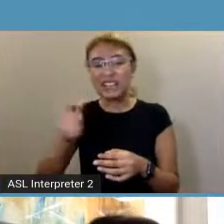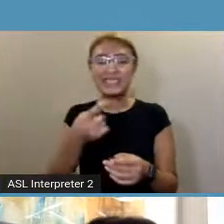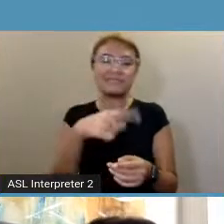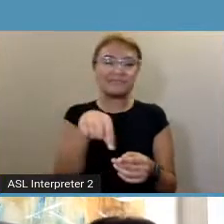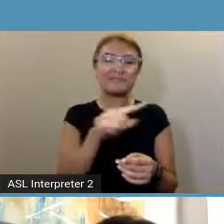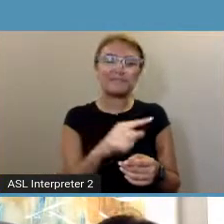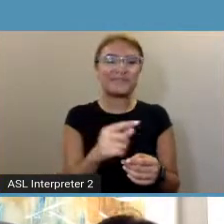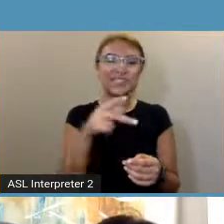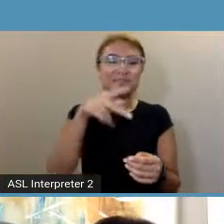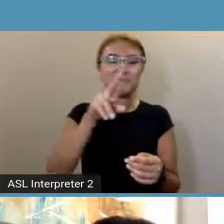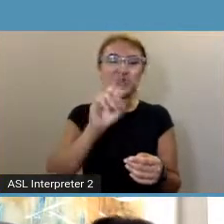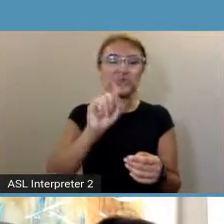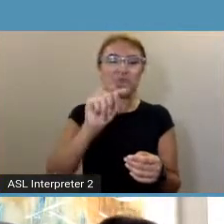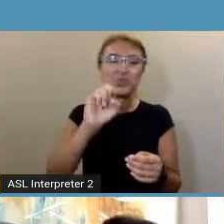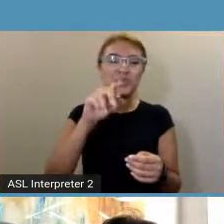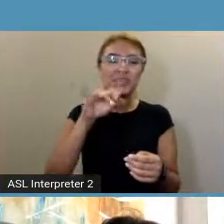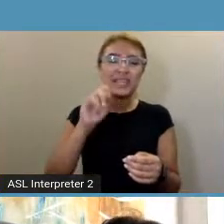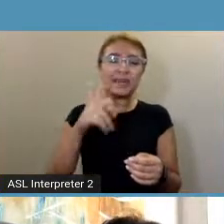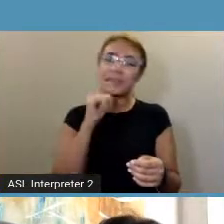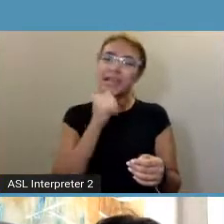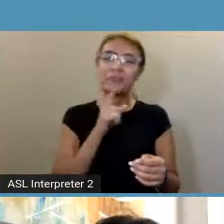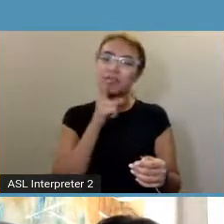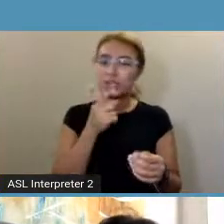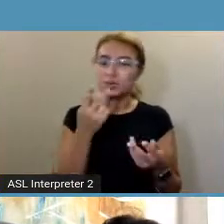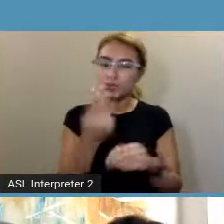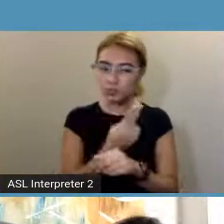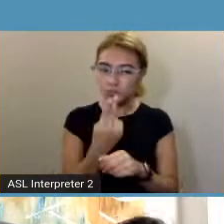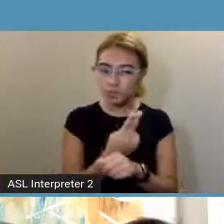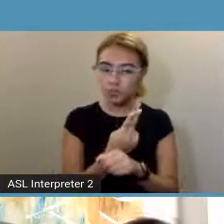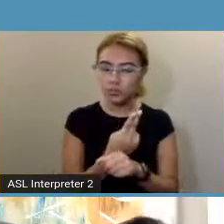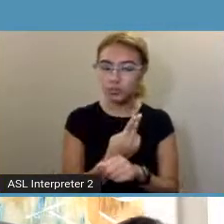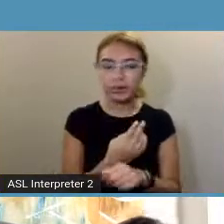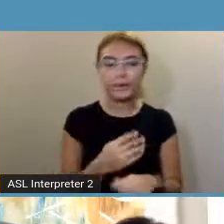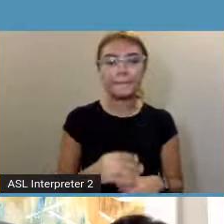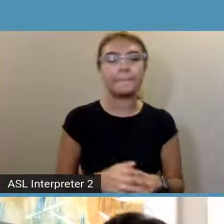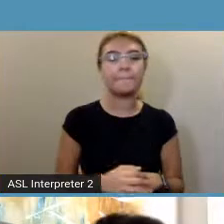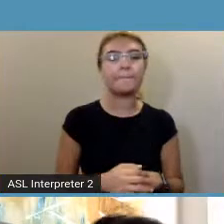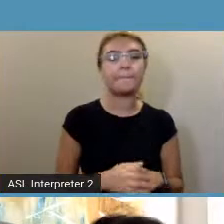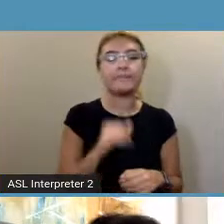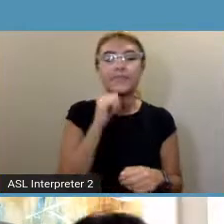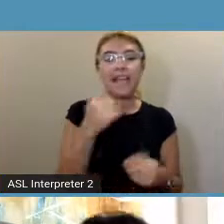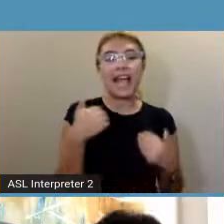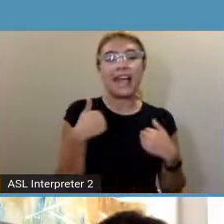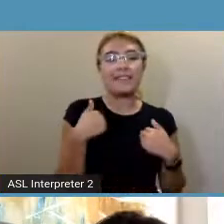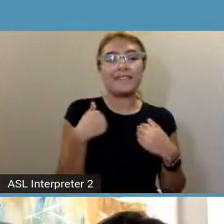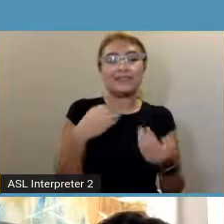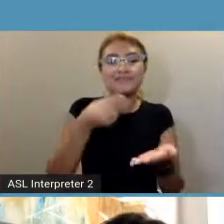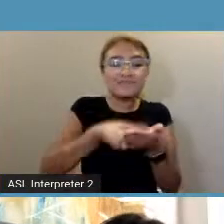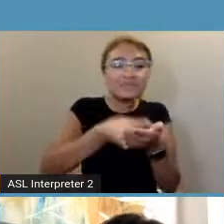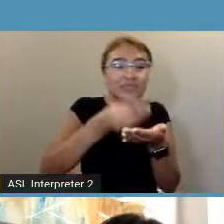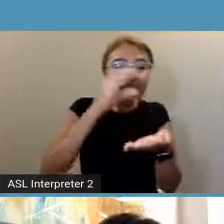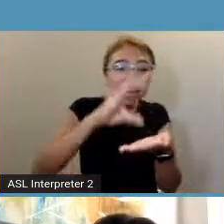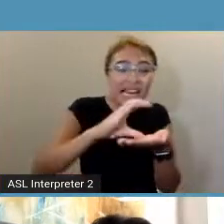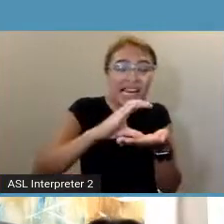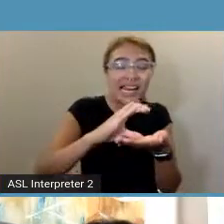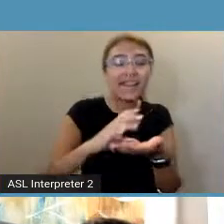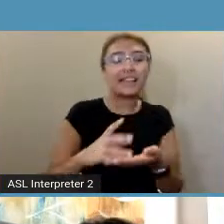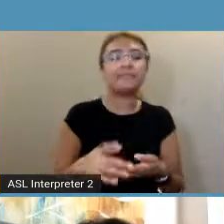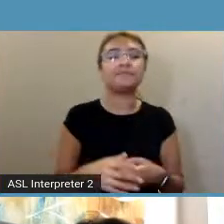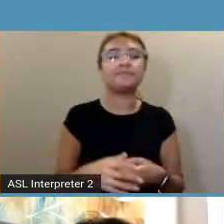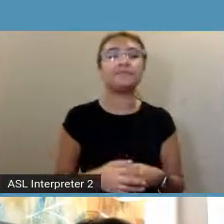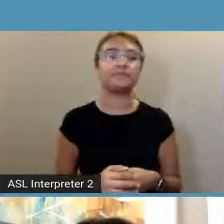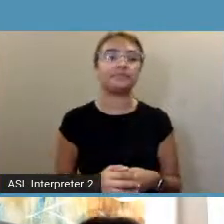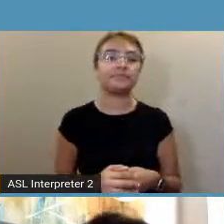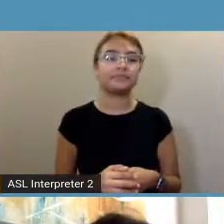is a prototype, but in the end, I can just get the funding and convince the artist and turn it into a full-on space. And